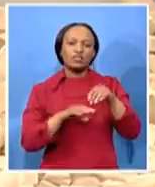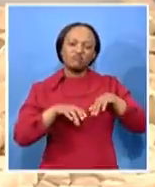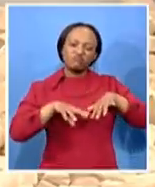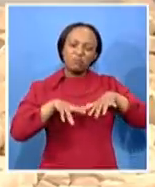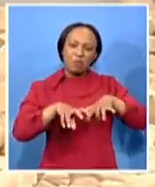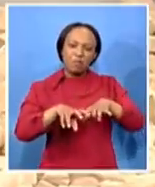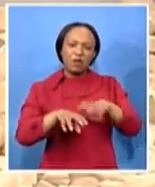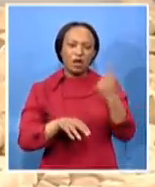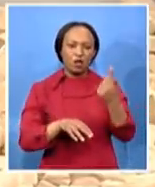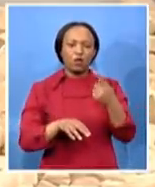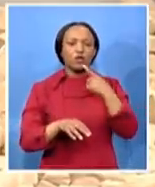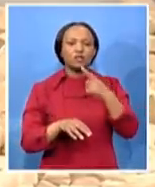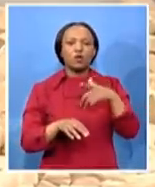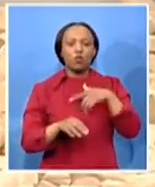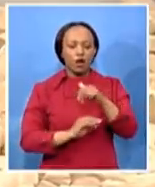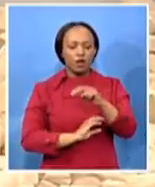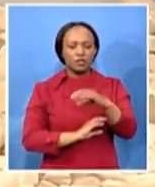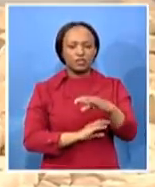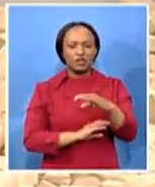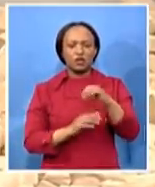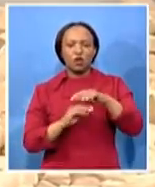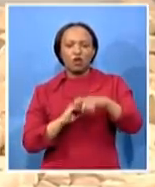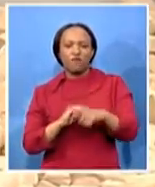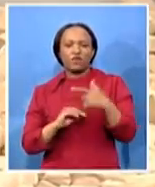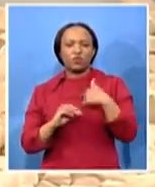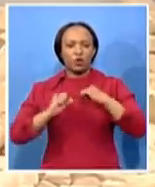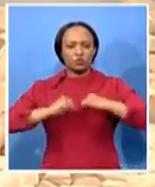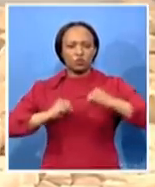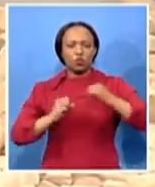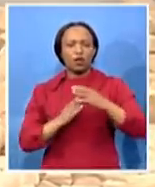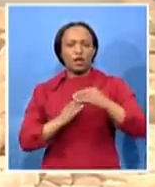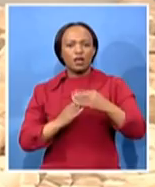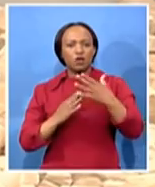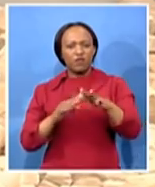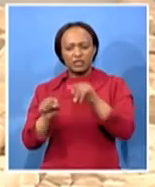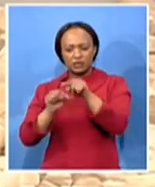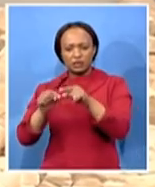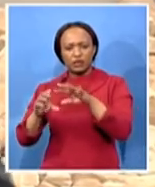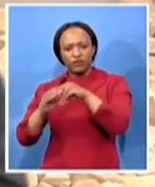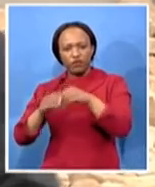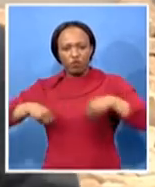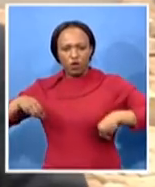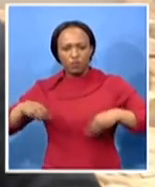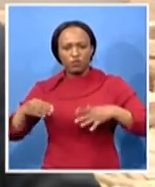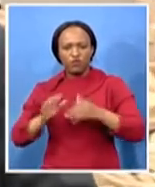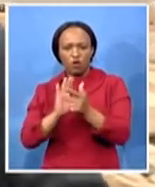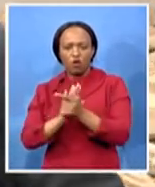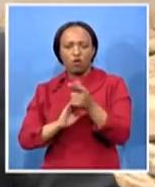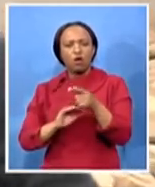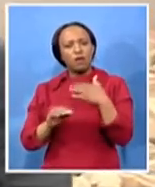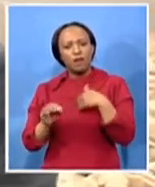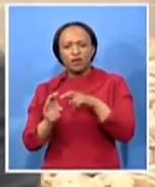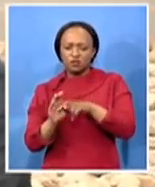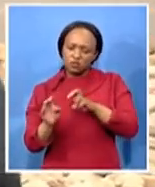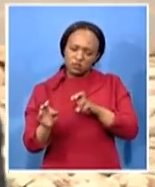conference resolutions as all leaders charged with corruption or in any court of law must step aside. I'm going to bring him in on the significance of